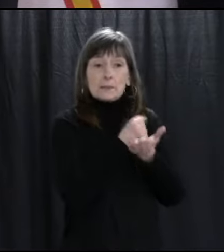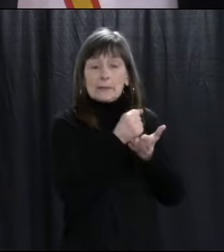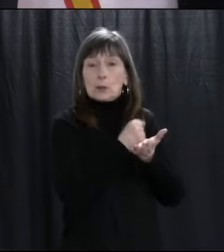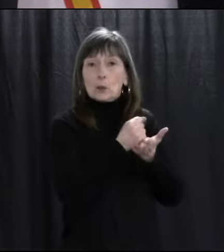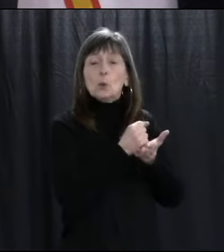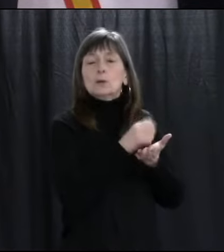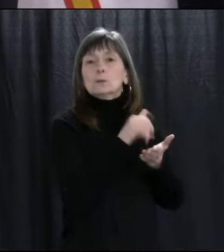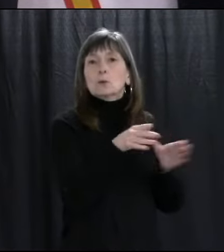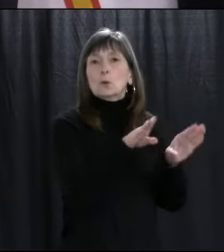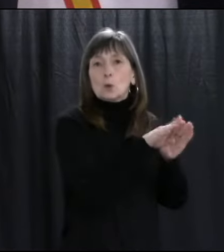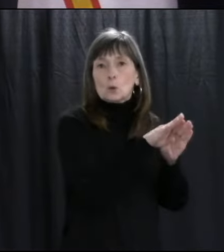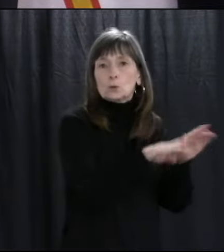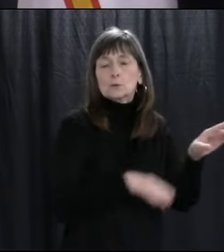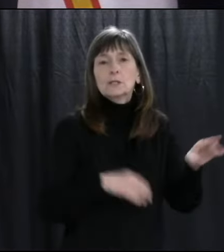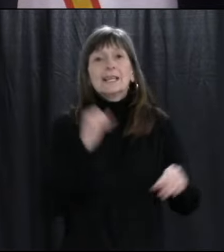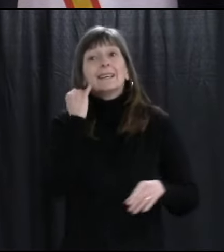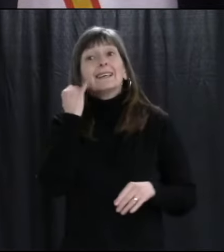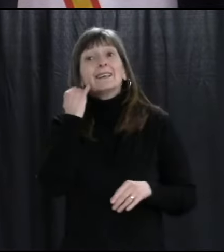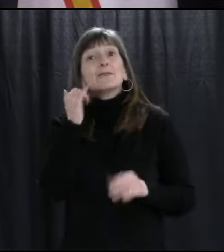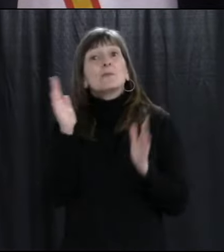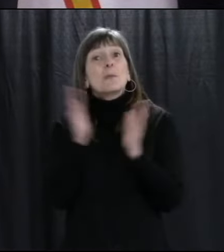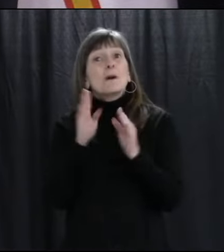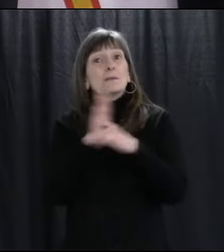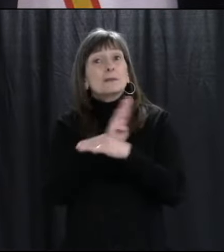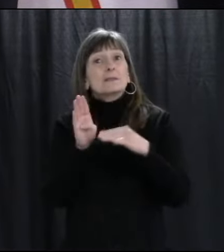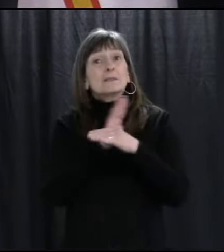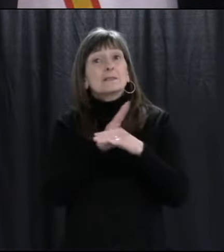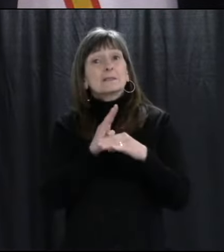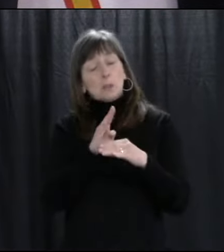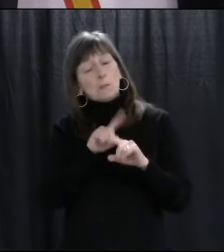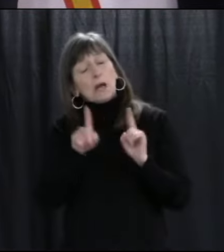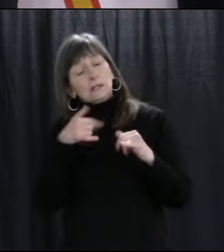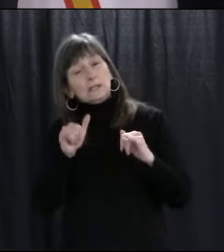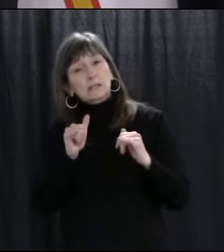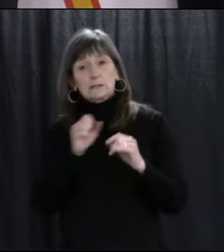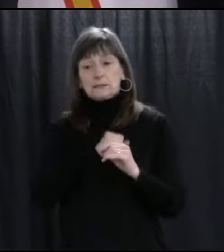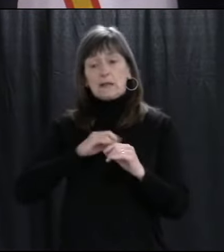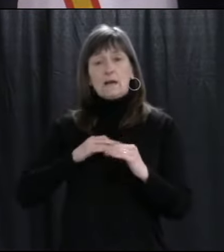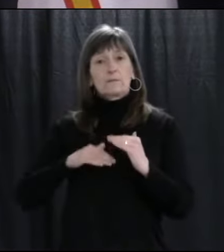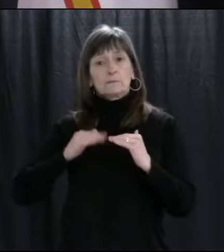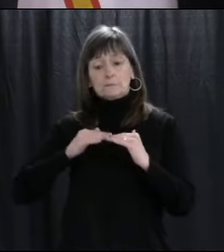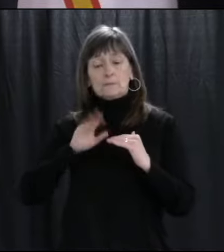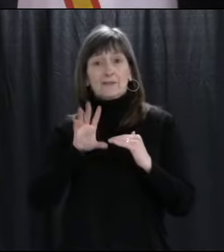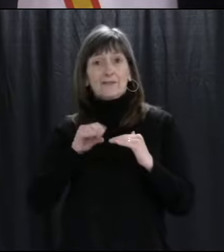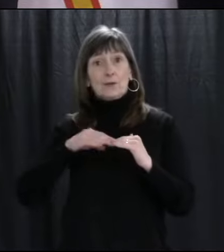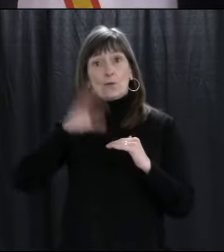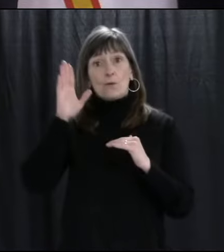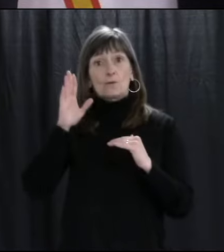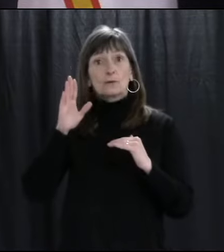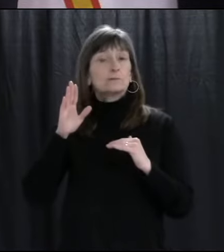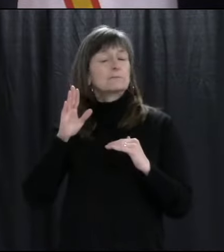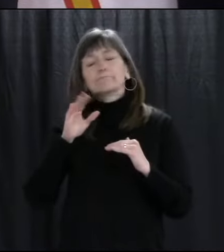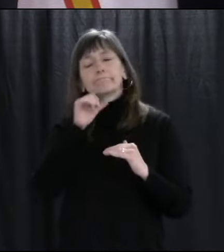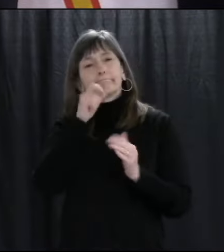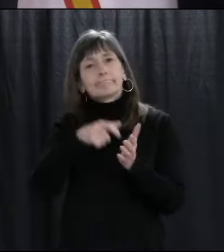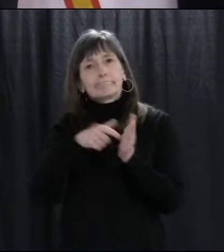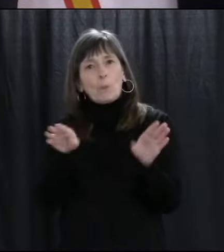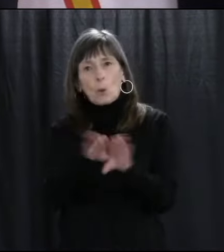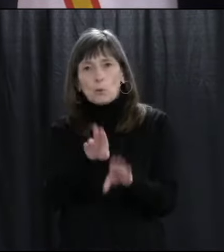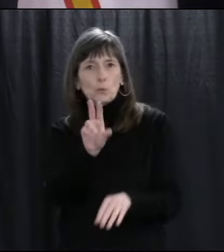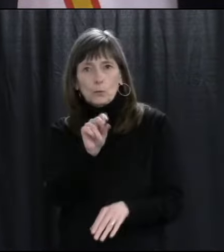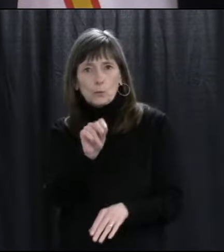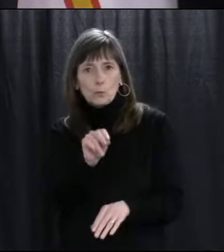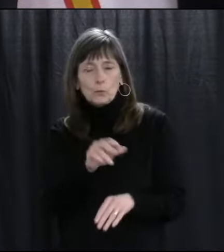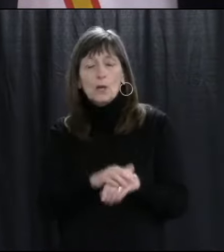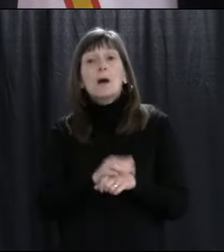Businesses that employ more than 50 people that do not fall into one of these groups are not required to close. These employers are advised to